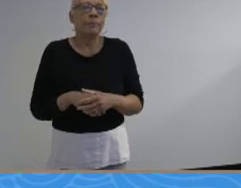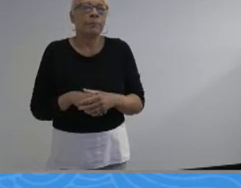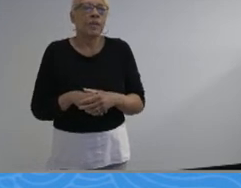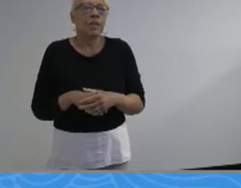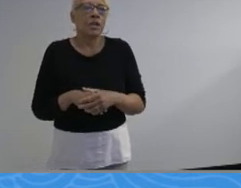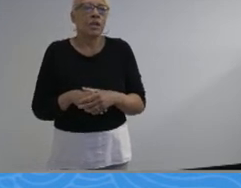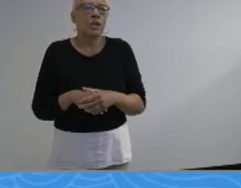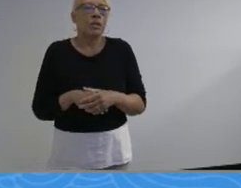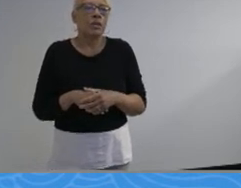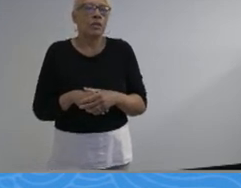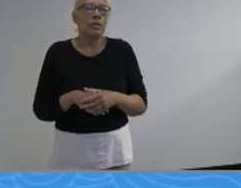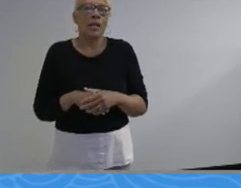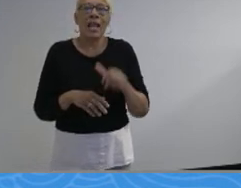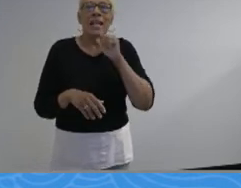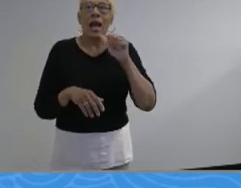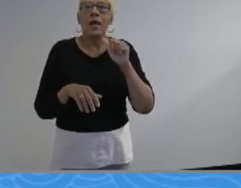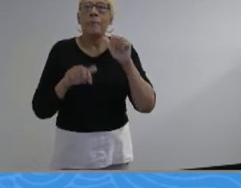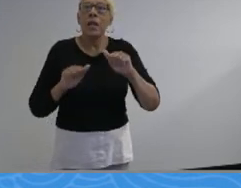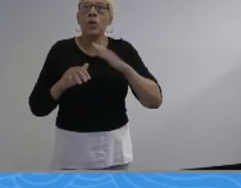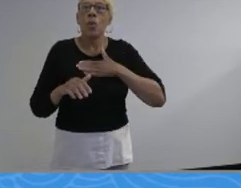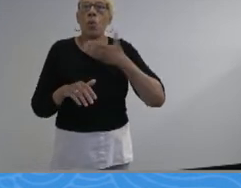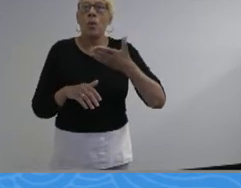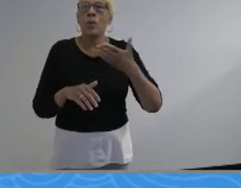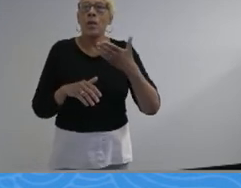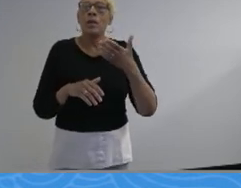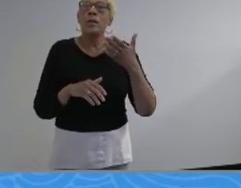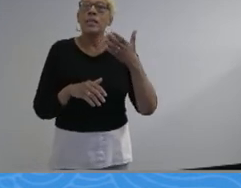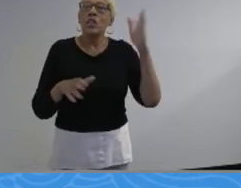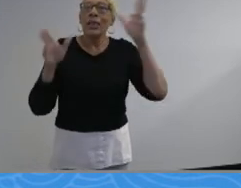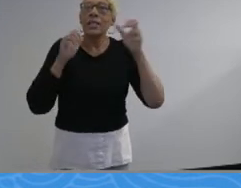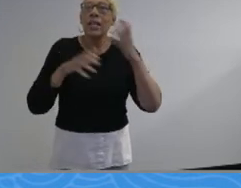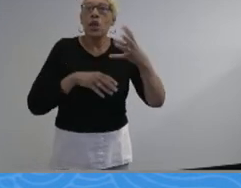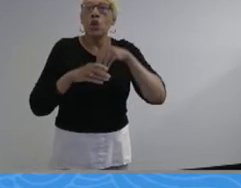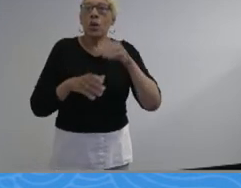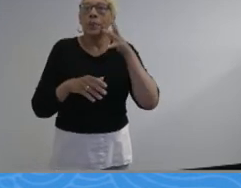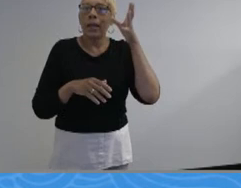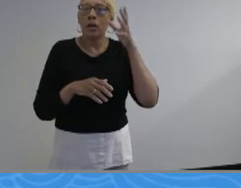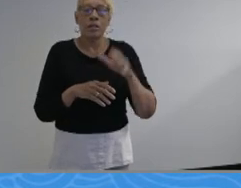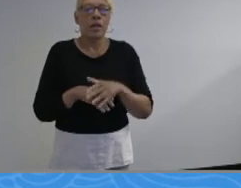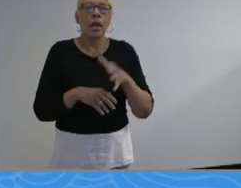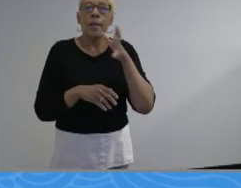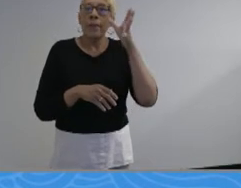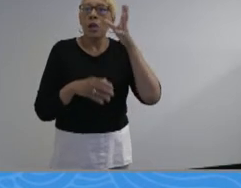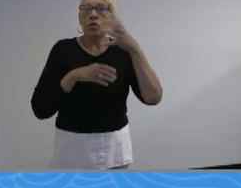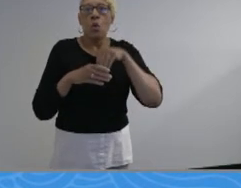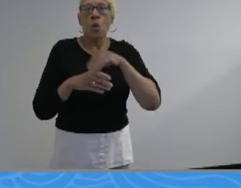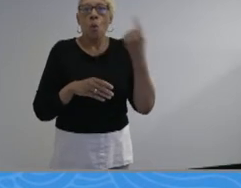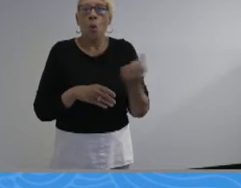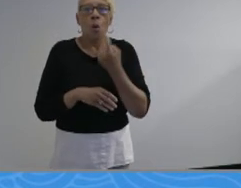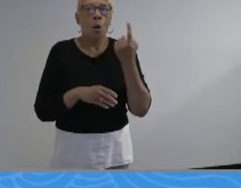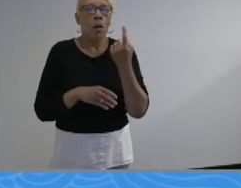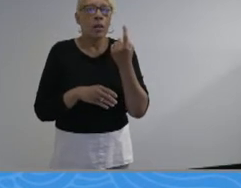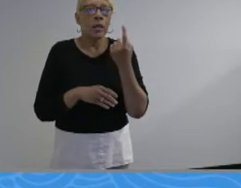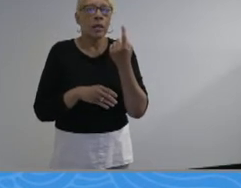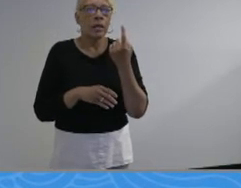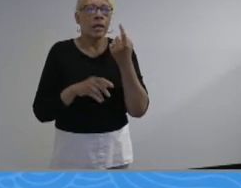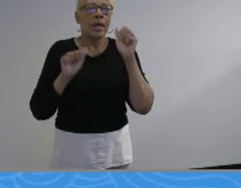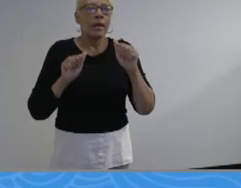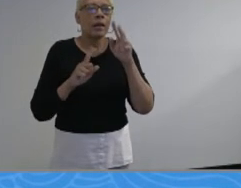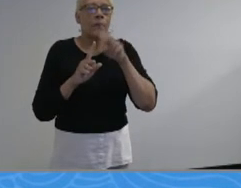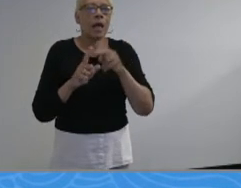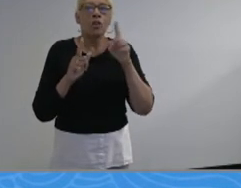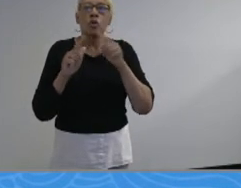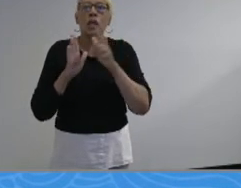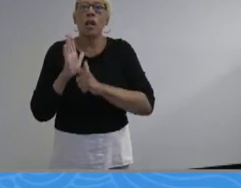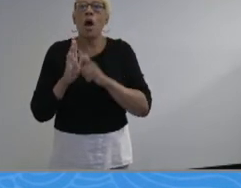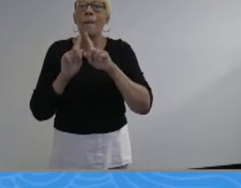of willingness to listen and include parents. Our current participation only exists to minimally comply with the laws, but not